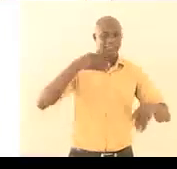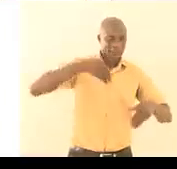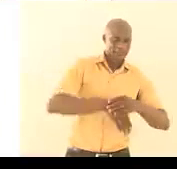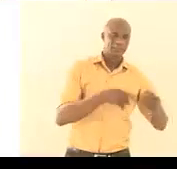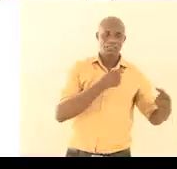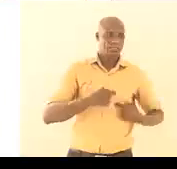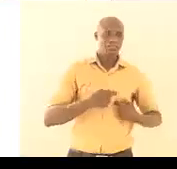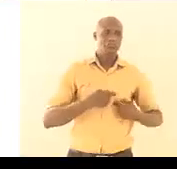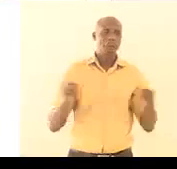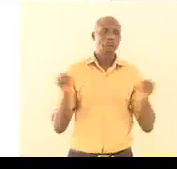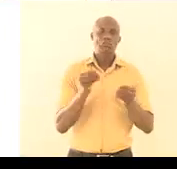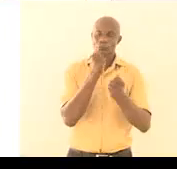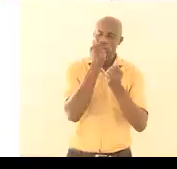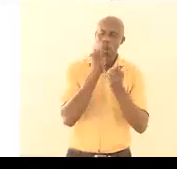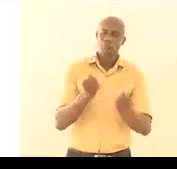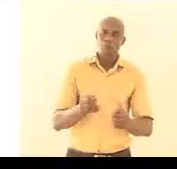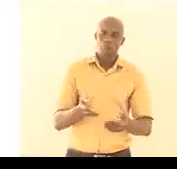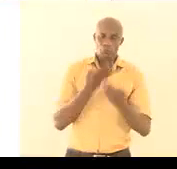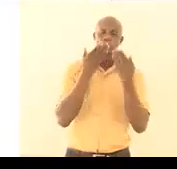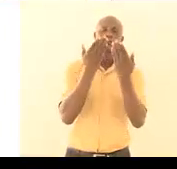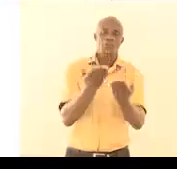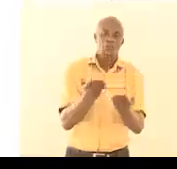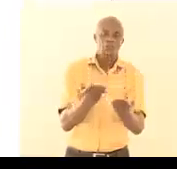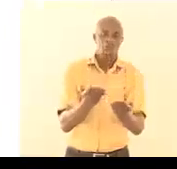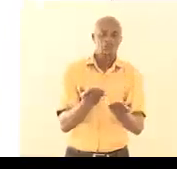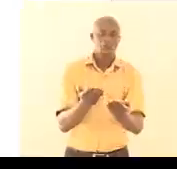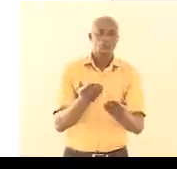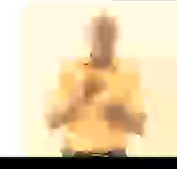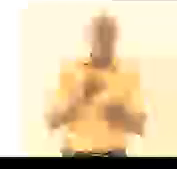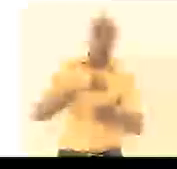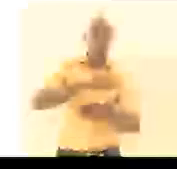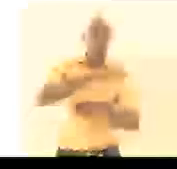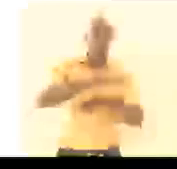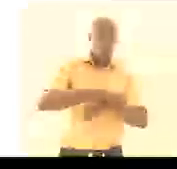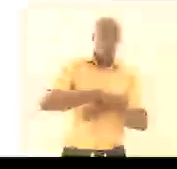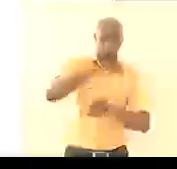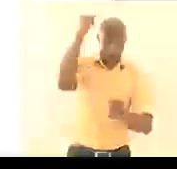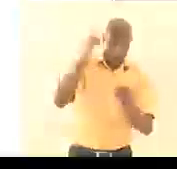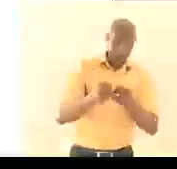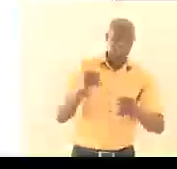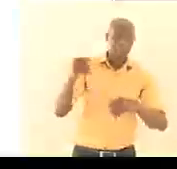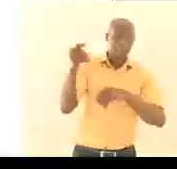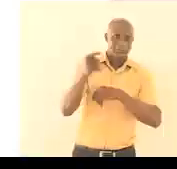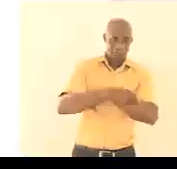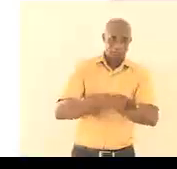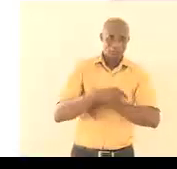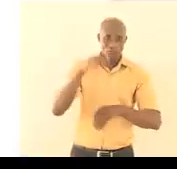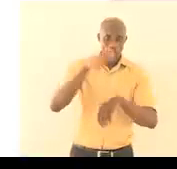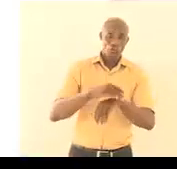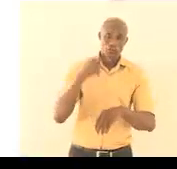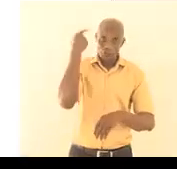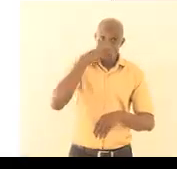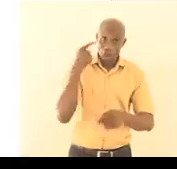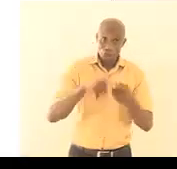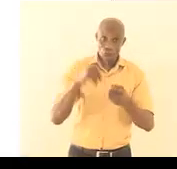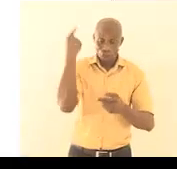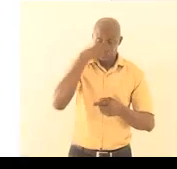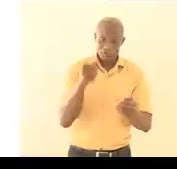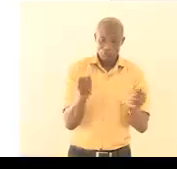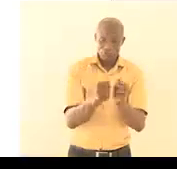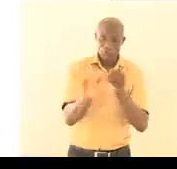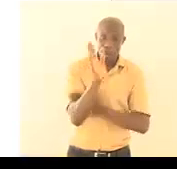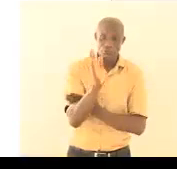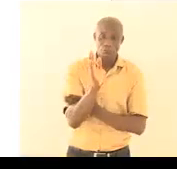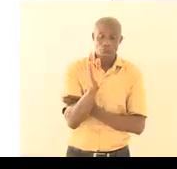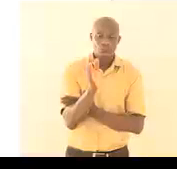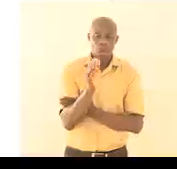betrayal, ingratitude, infidelity, and disappointment. When on the last day we are face to face with God, the critical question may be,